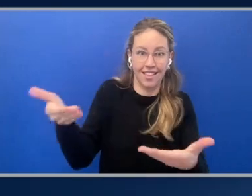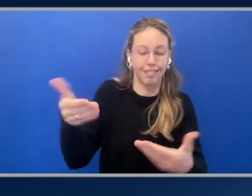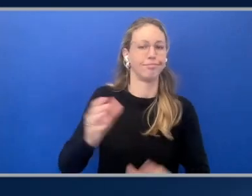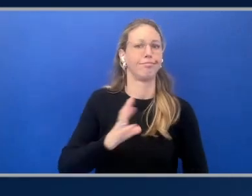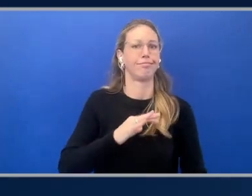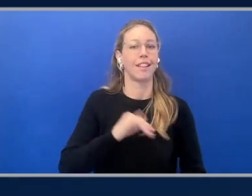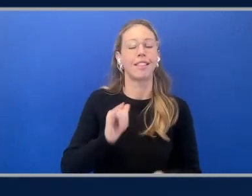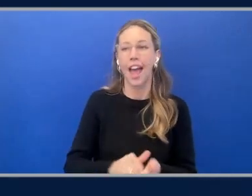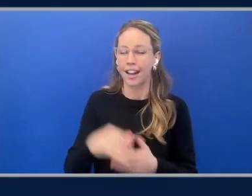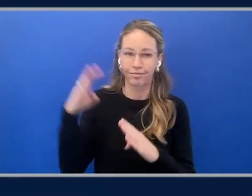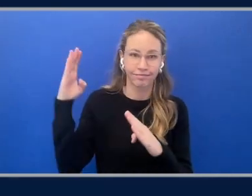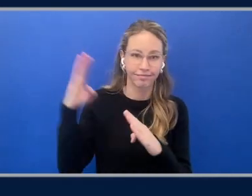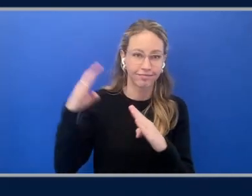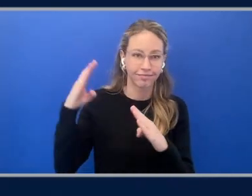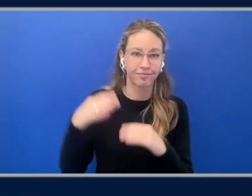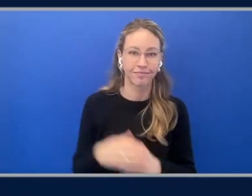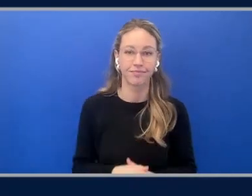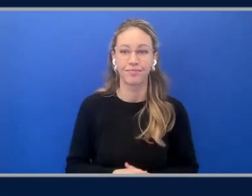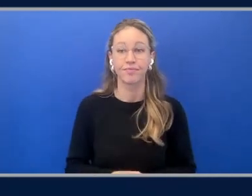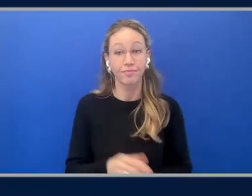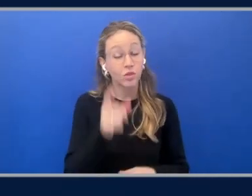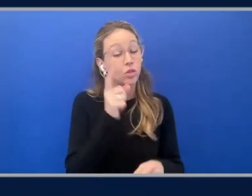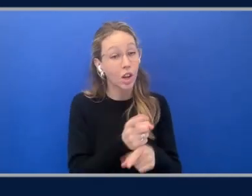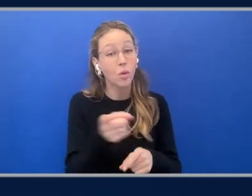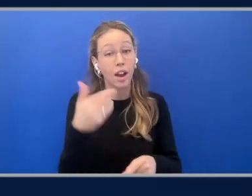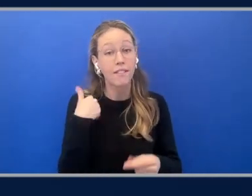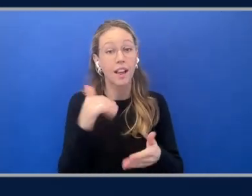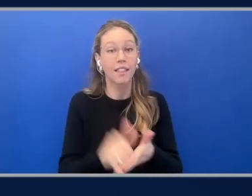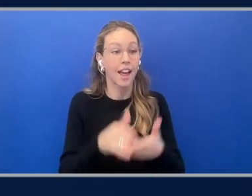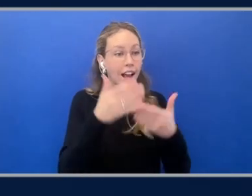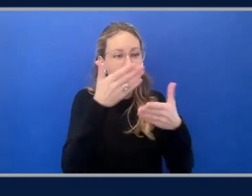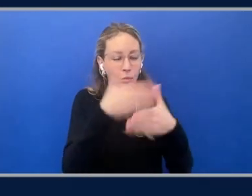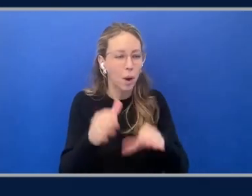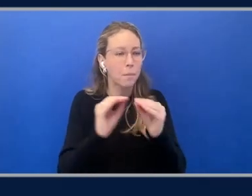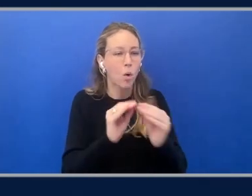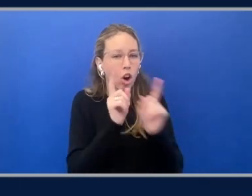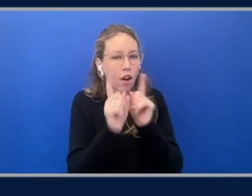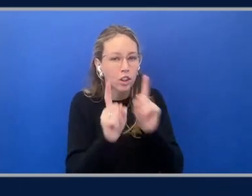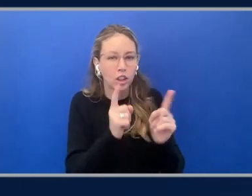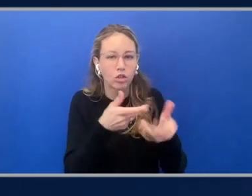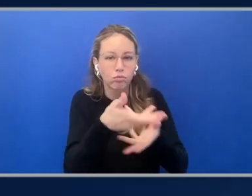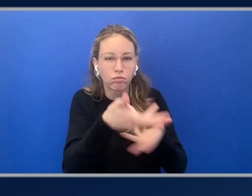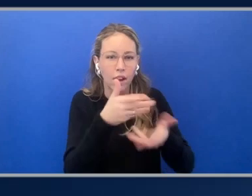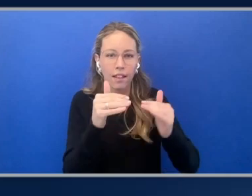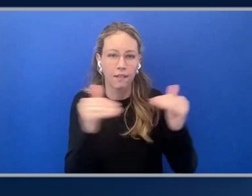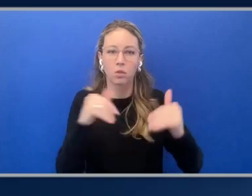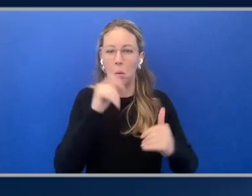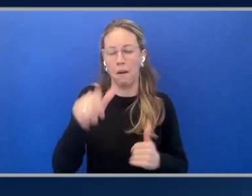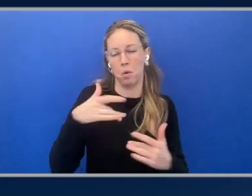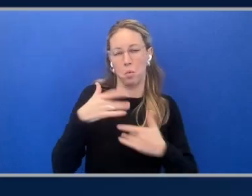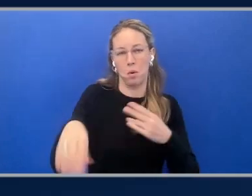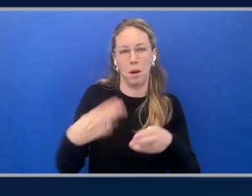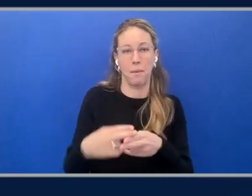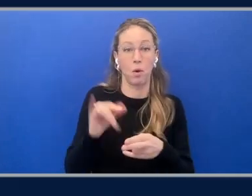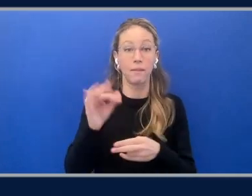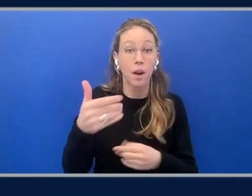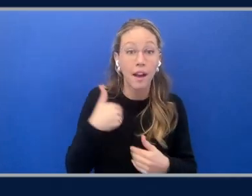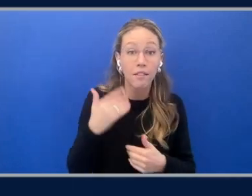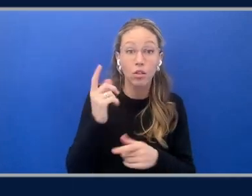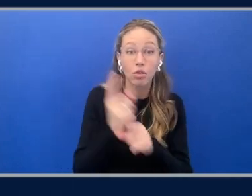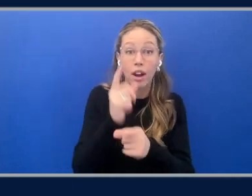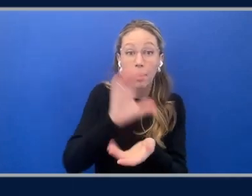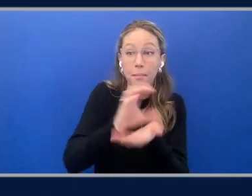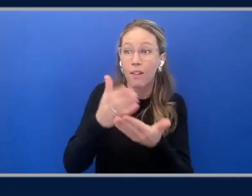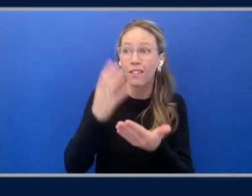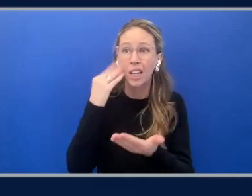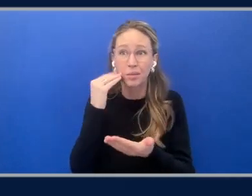legendary. Yeah, and then because then you have it broken down in a conversational level where anyone, you don't need to worry about, you know, whether you have the right amount of